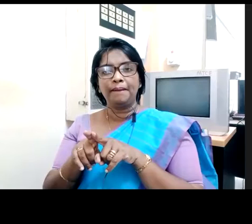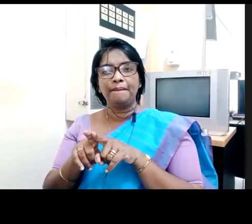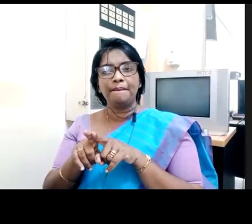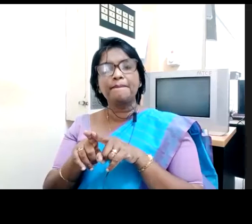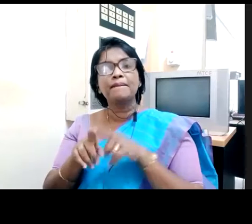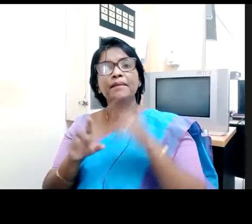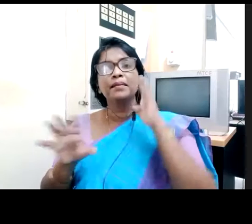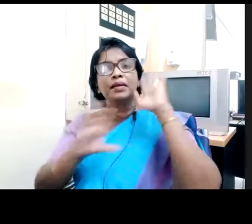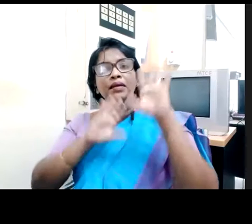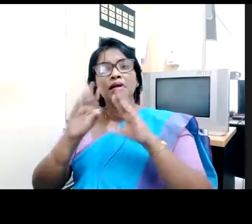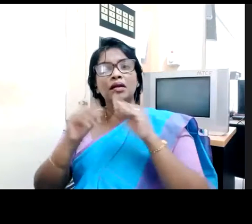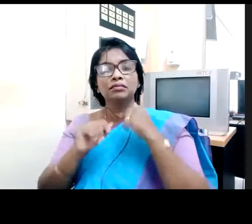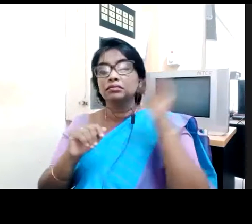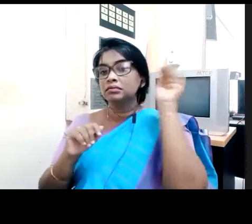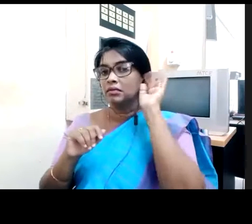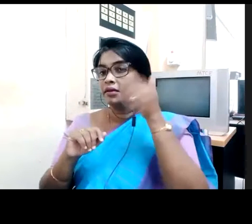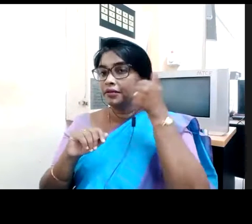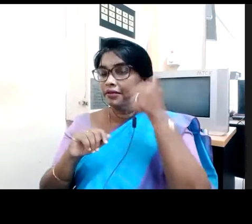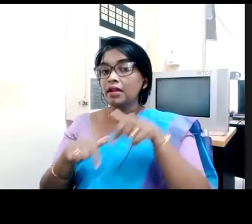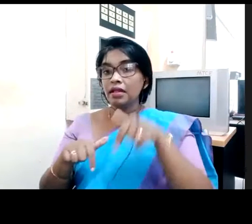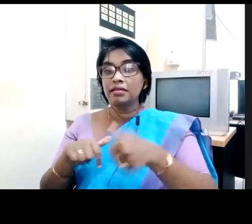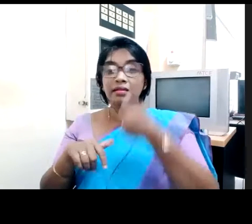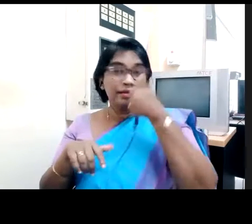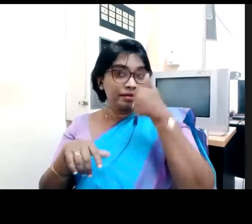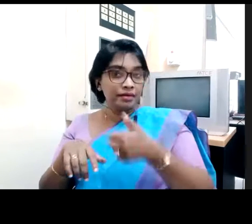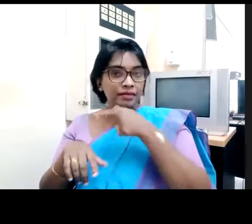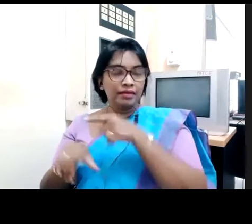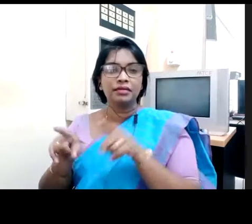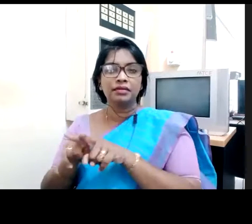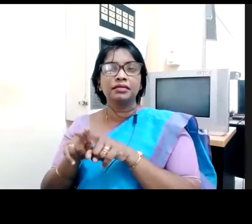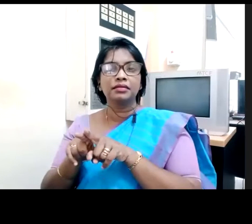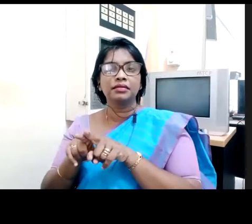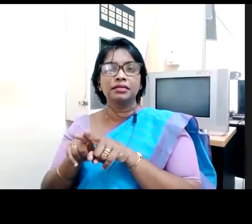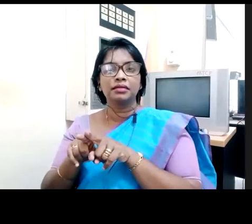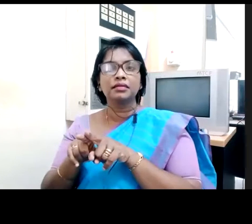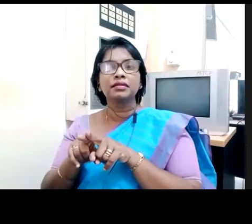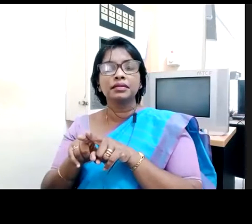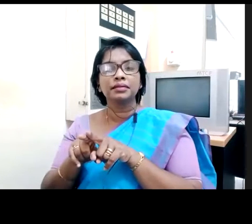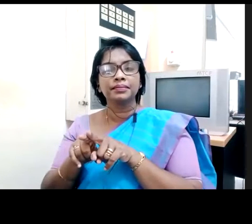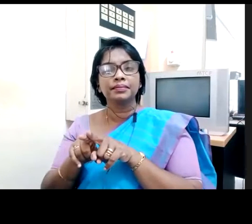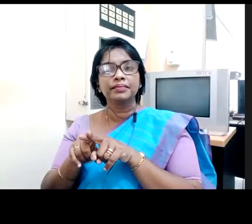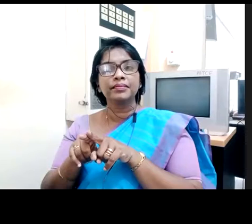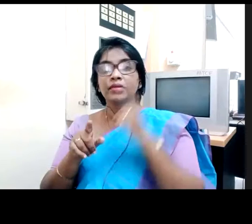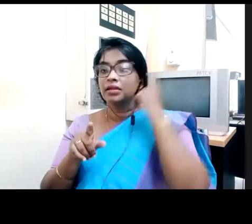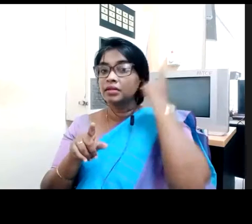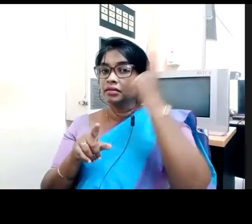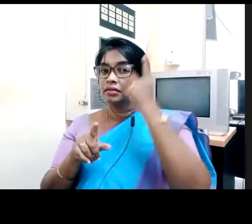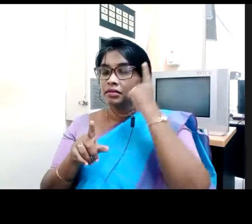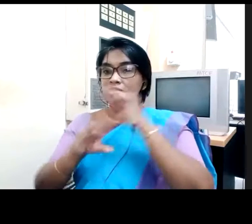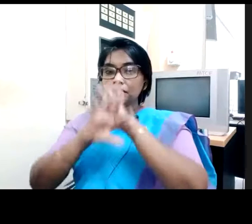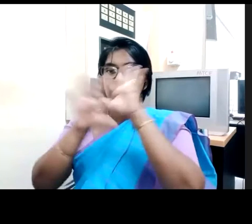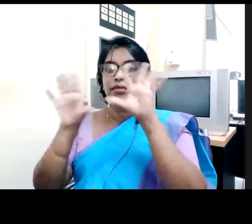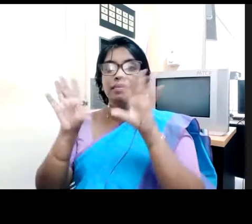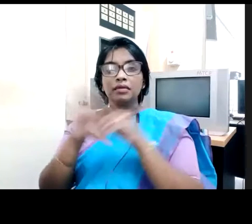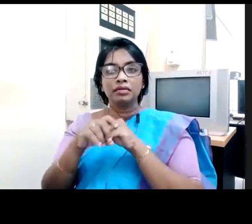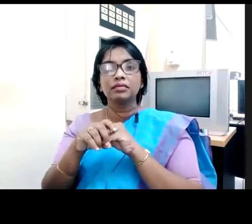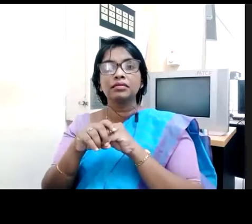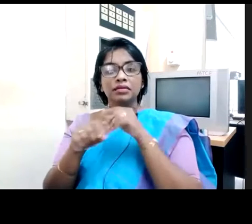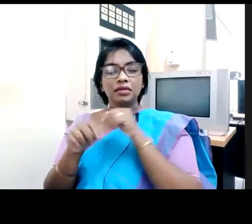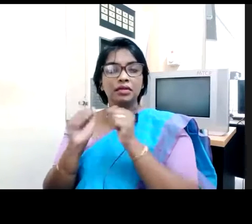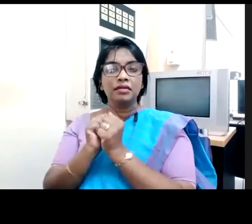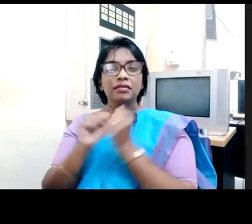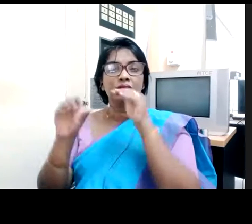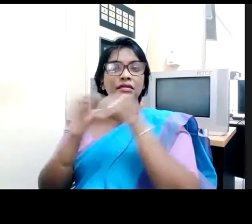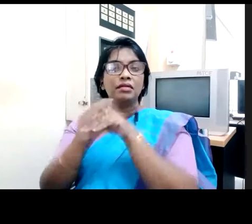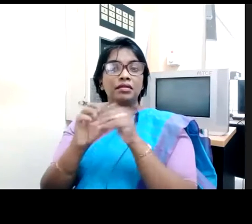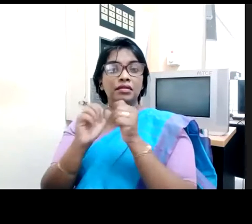of taking in some the skill sets into your internals, basically to inside, and transforming